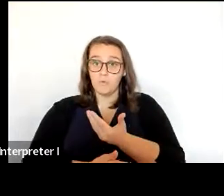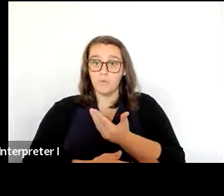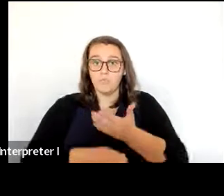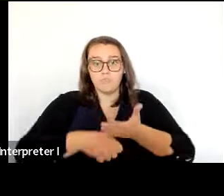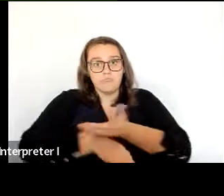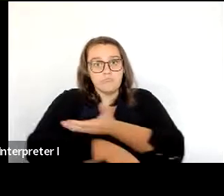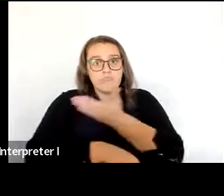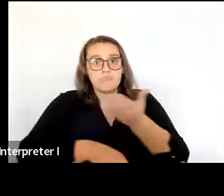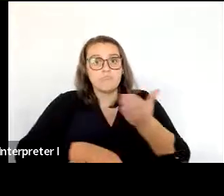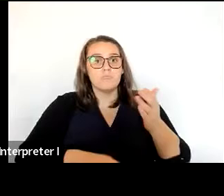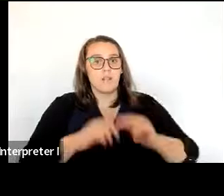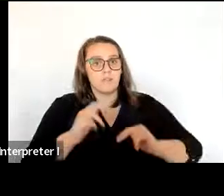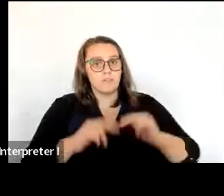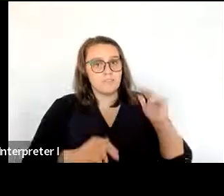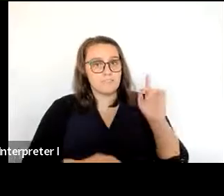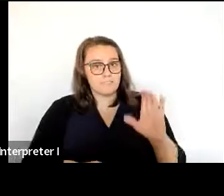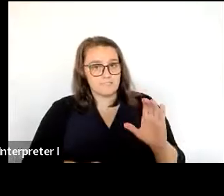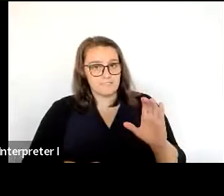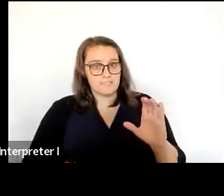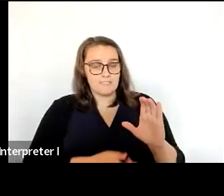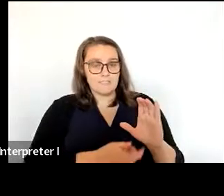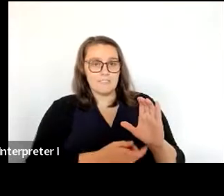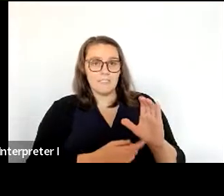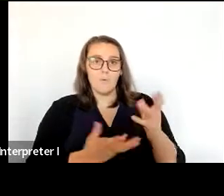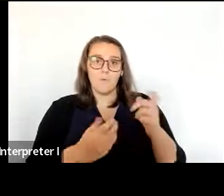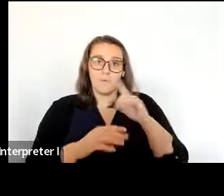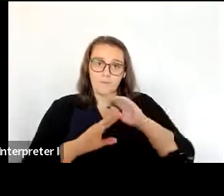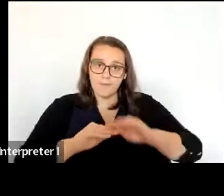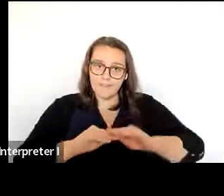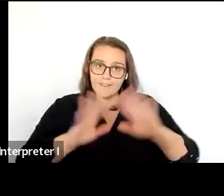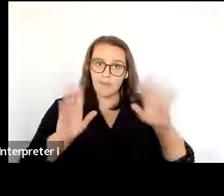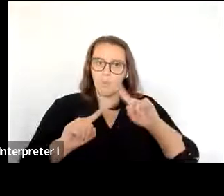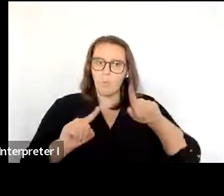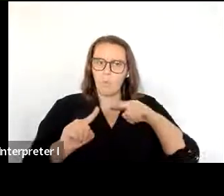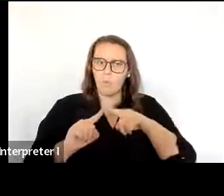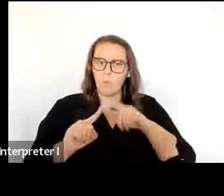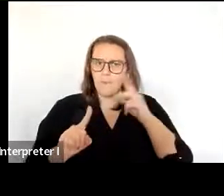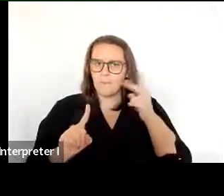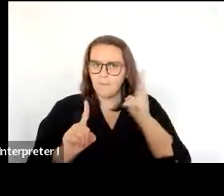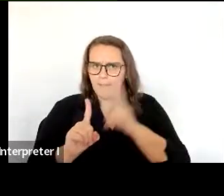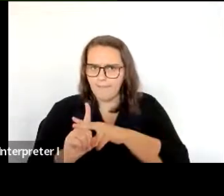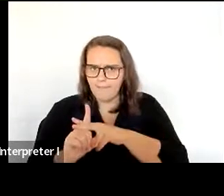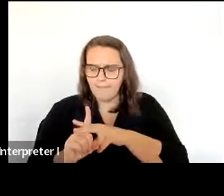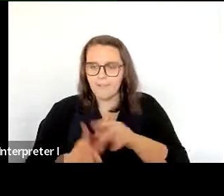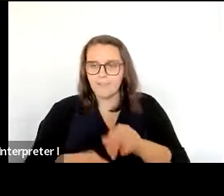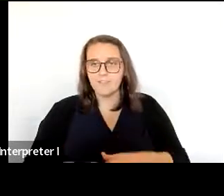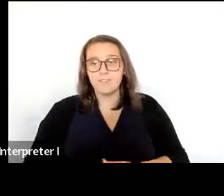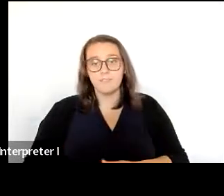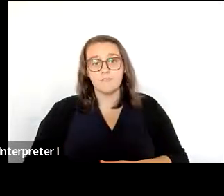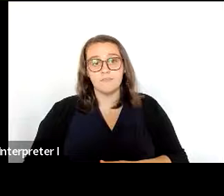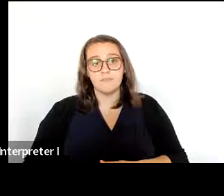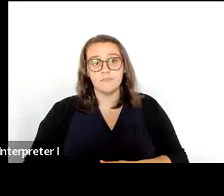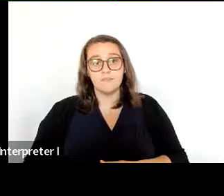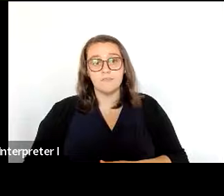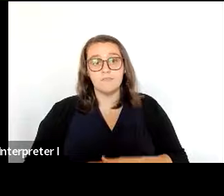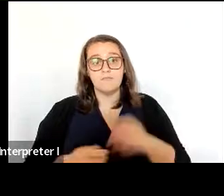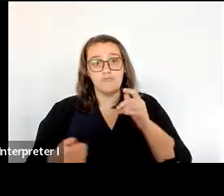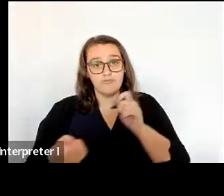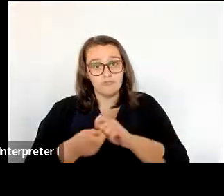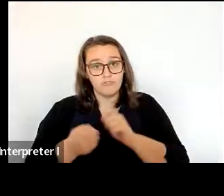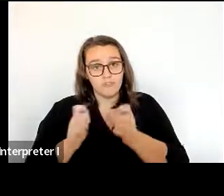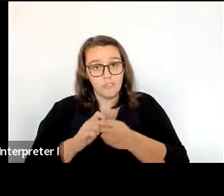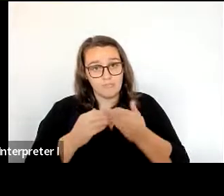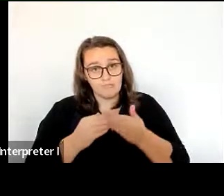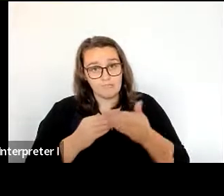business establishments. This ensures clarity as to when these provisions apply. Beyond these substantive changes, the committee print makes